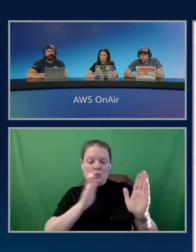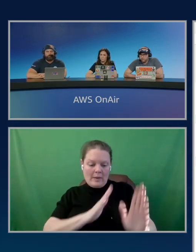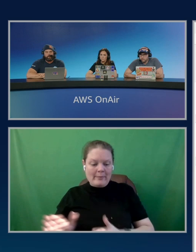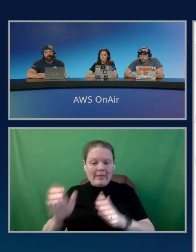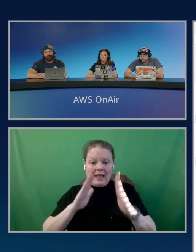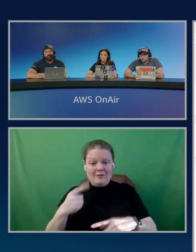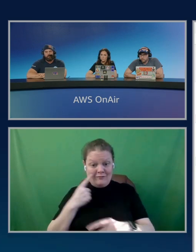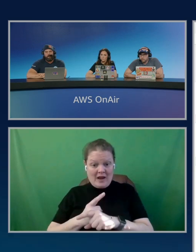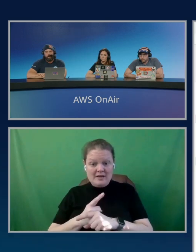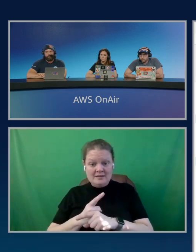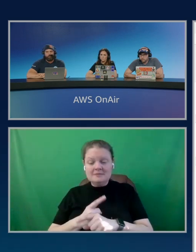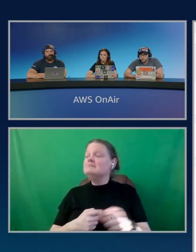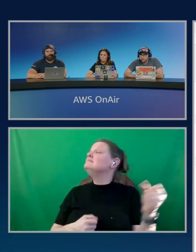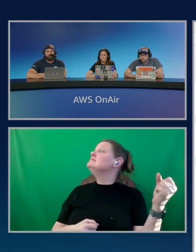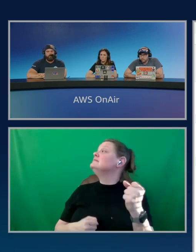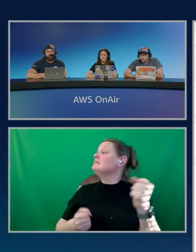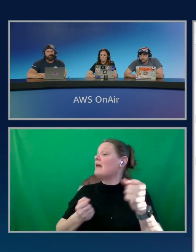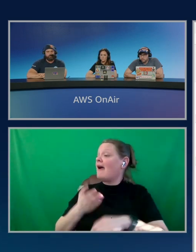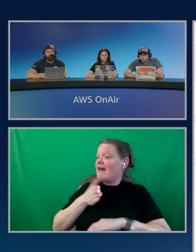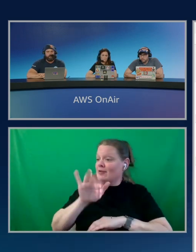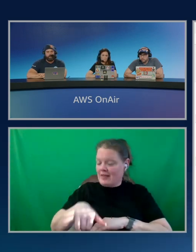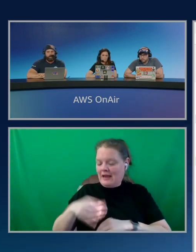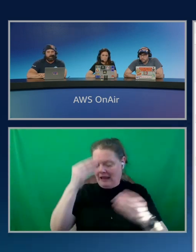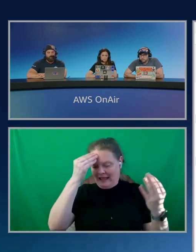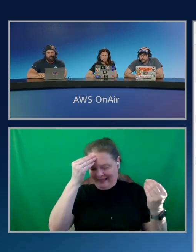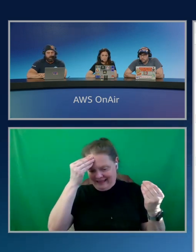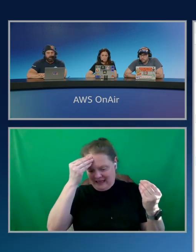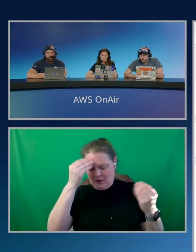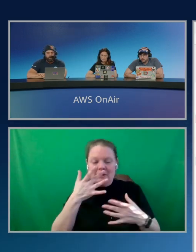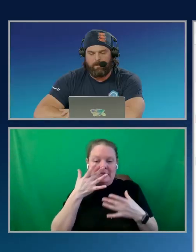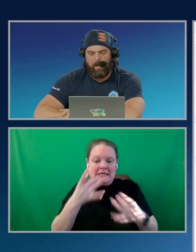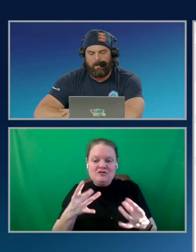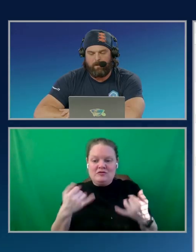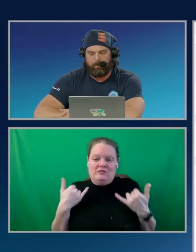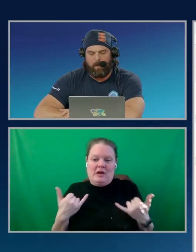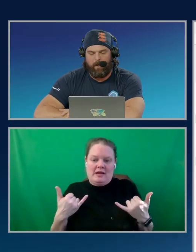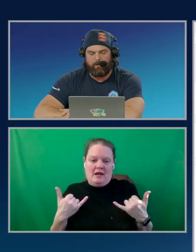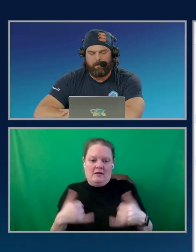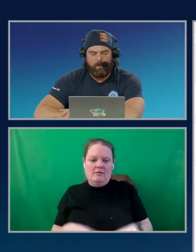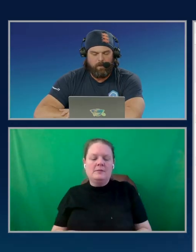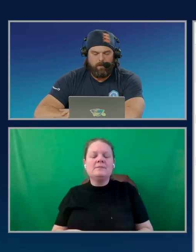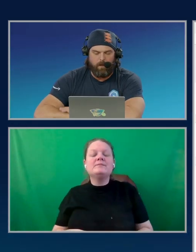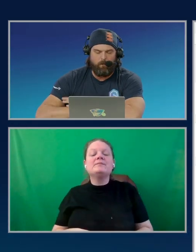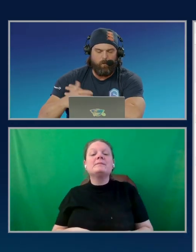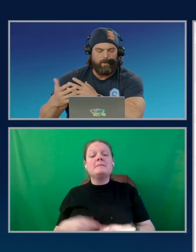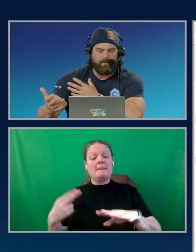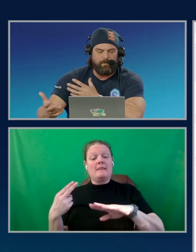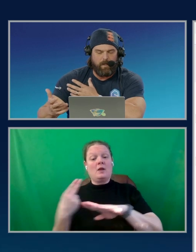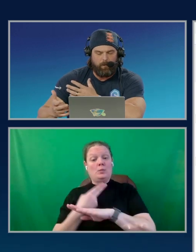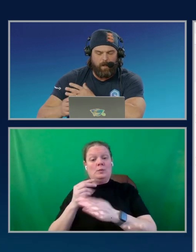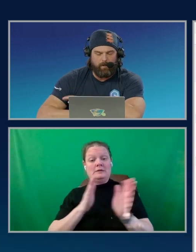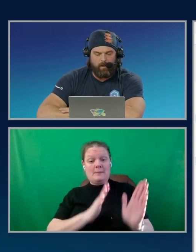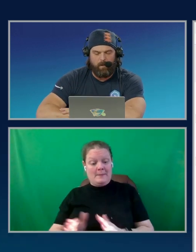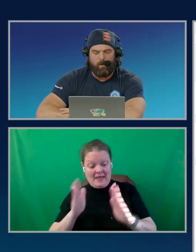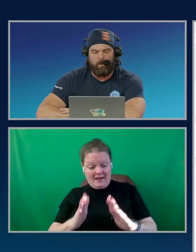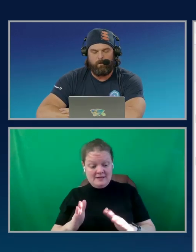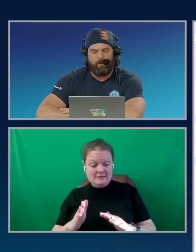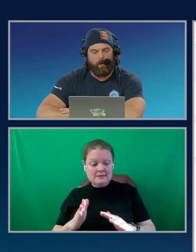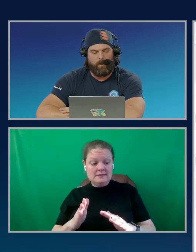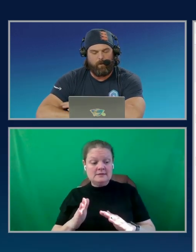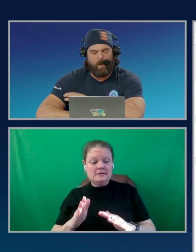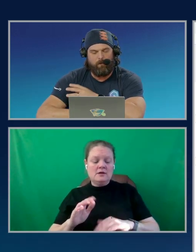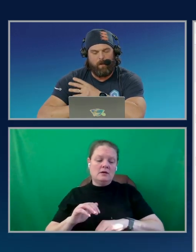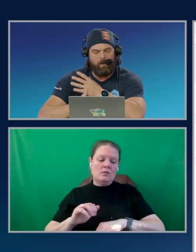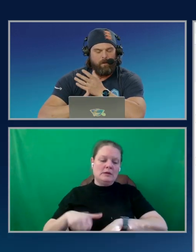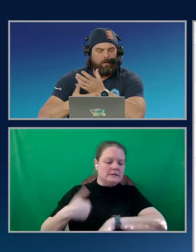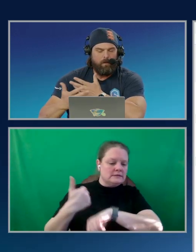Yeah, and then from here, I think which is interesting right now. I can take these plans. One is to set up Cognito.